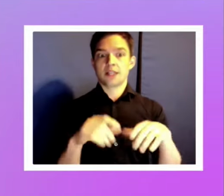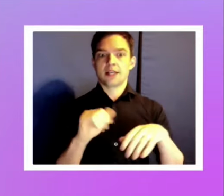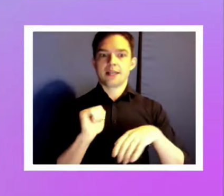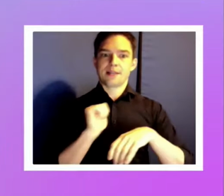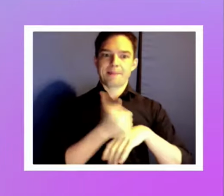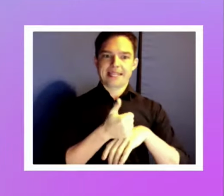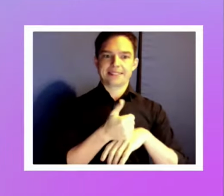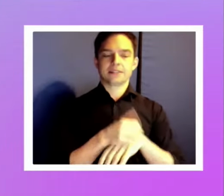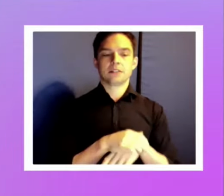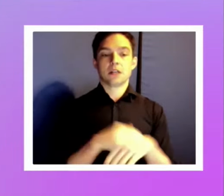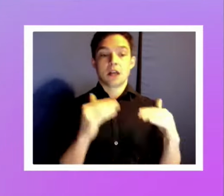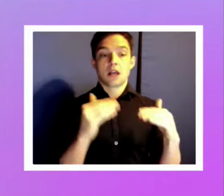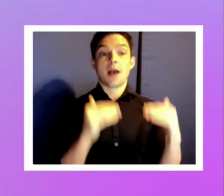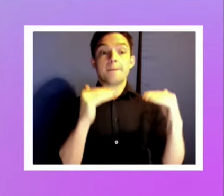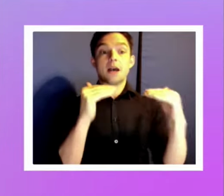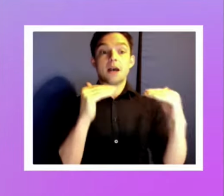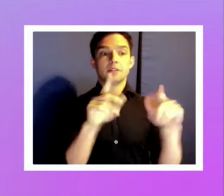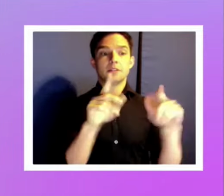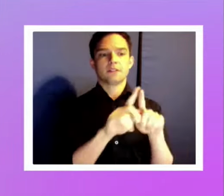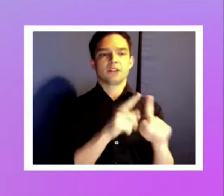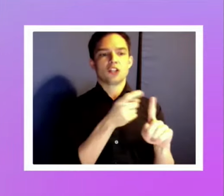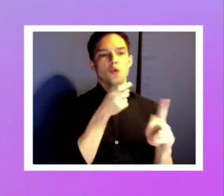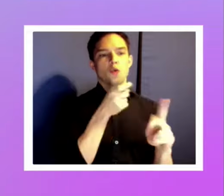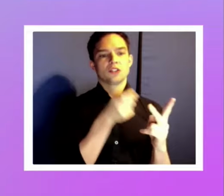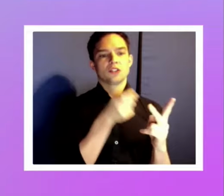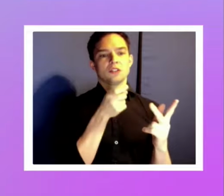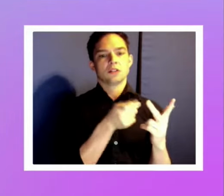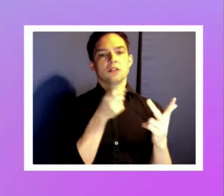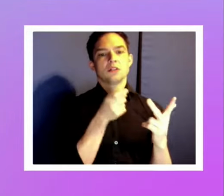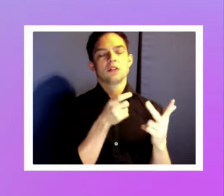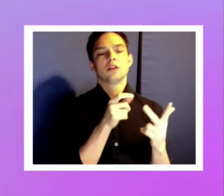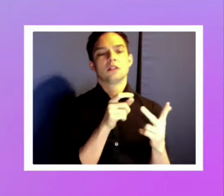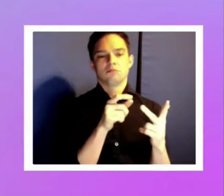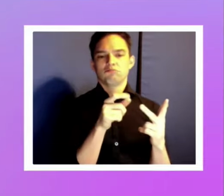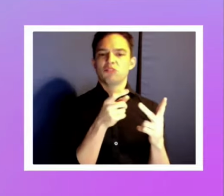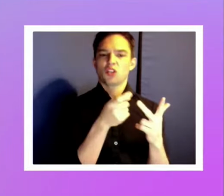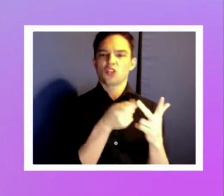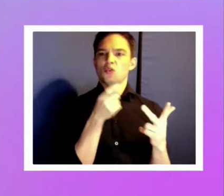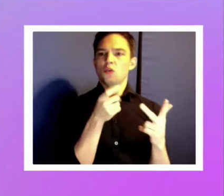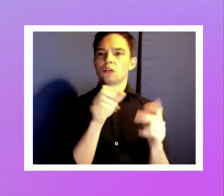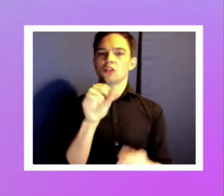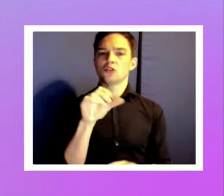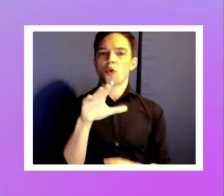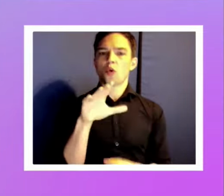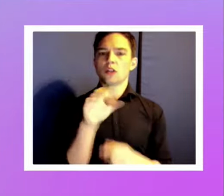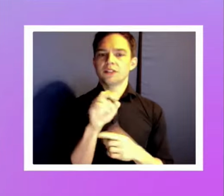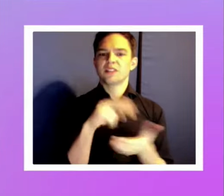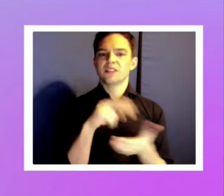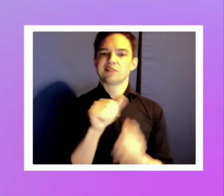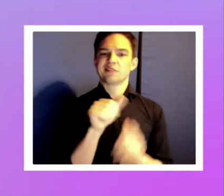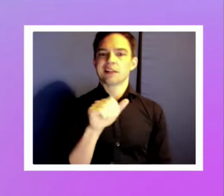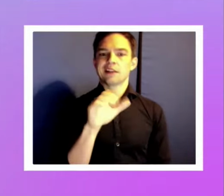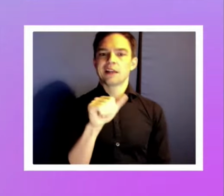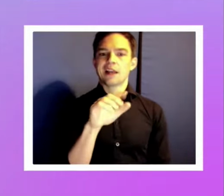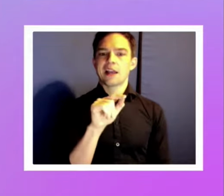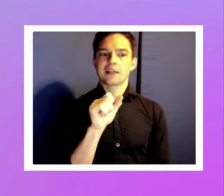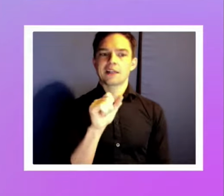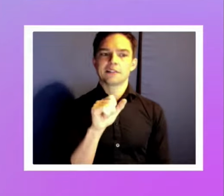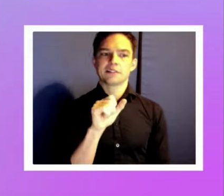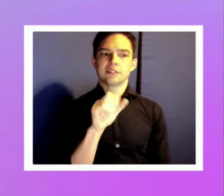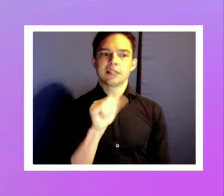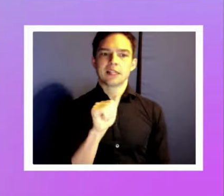Above that are various sources, and a source you can imagine something like Xcore, which is a